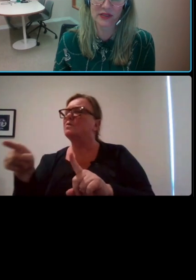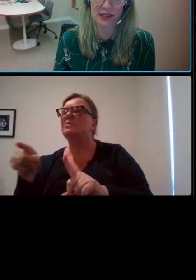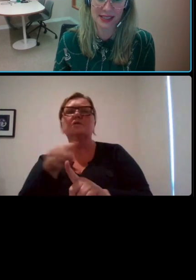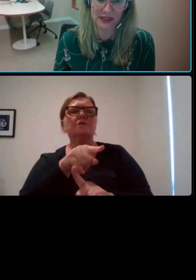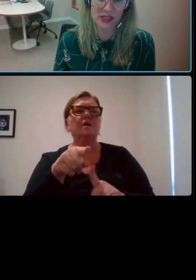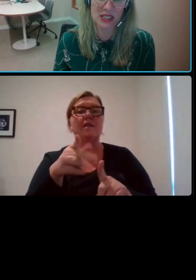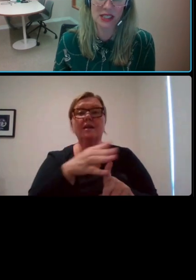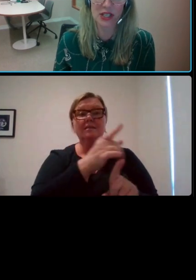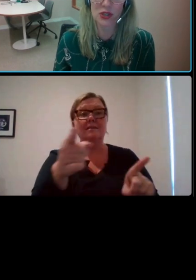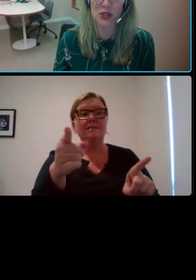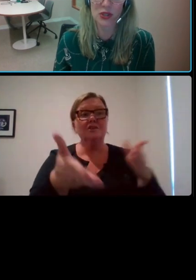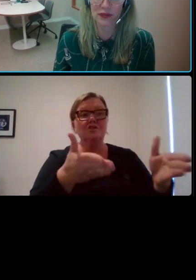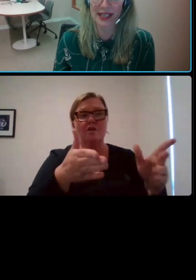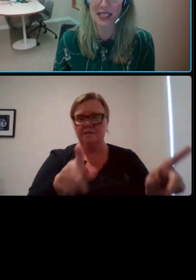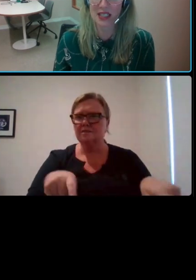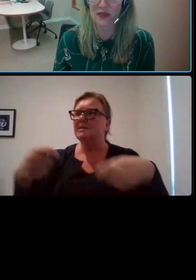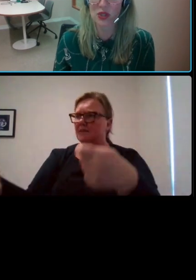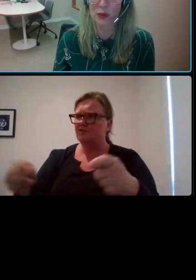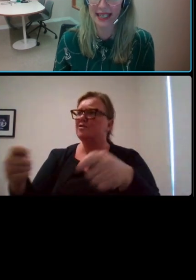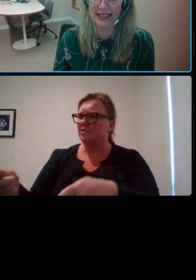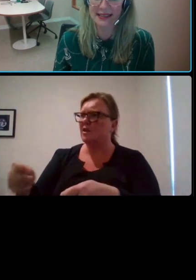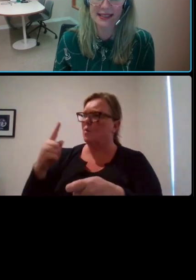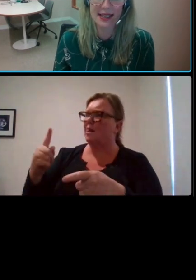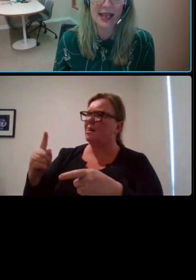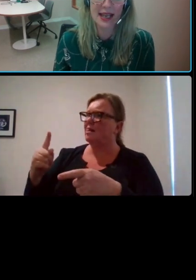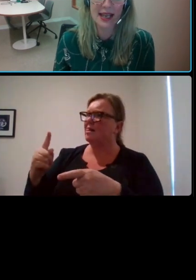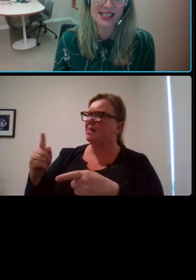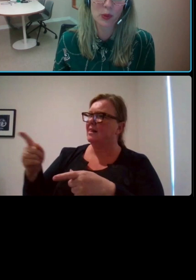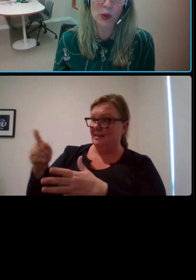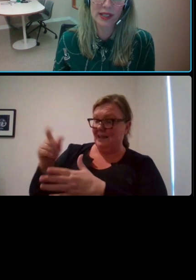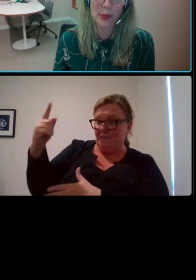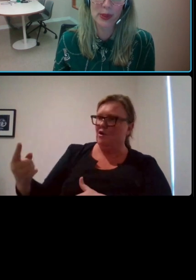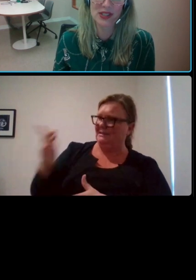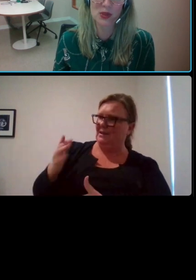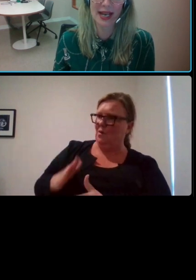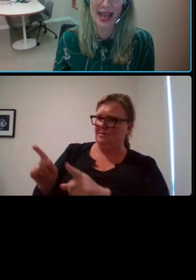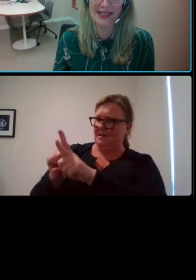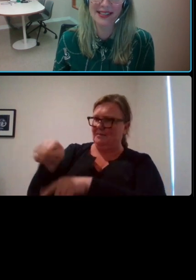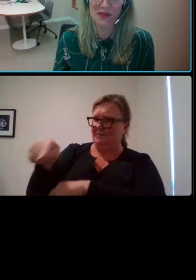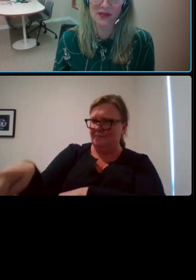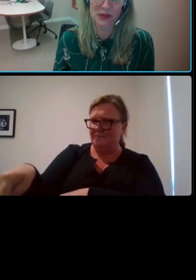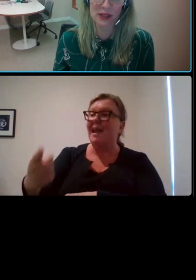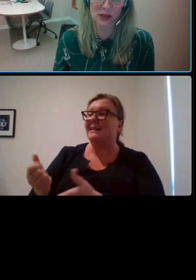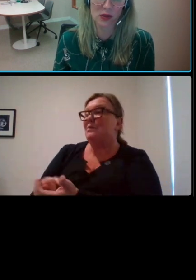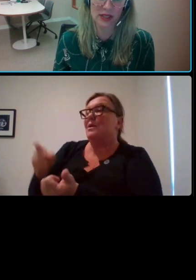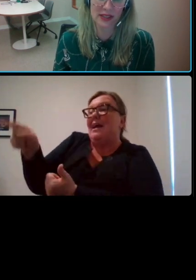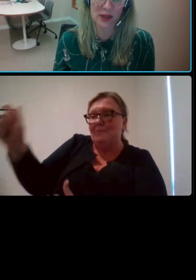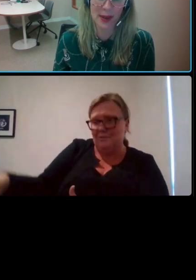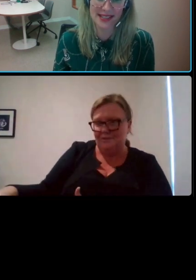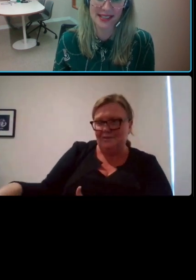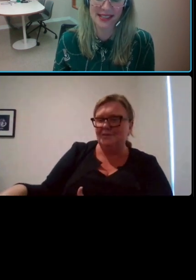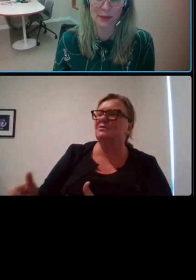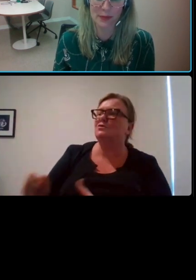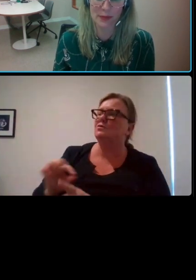services delivered continue to reflect individual needs, and supporting the person to enhance their physical and